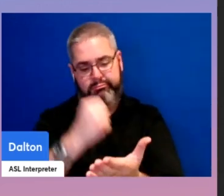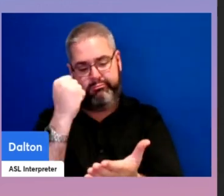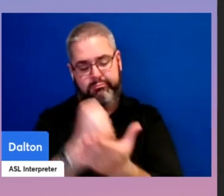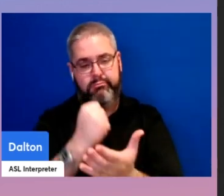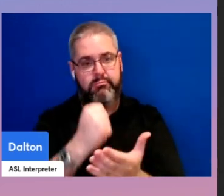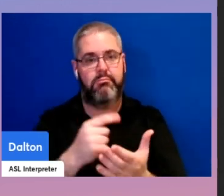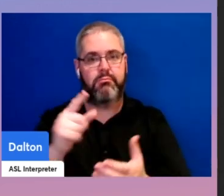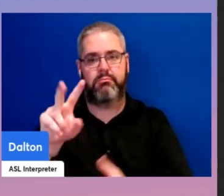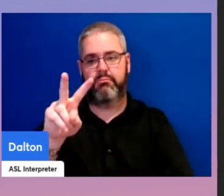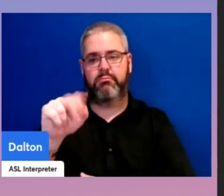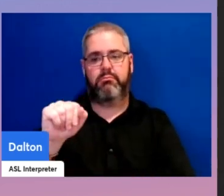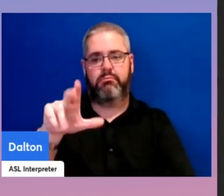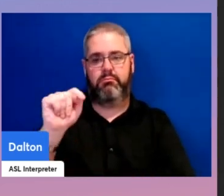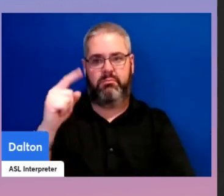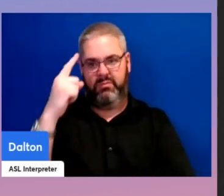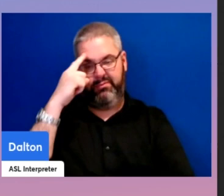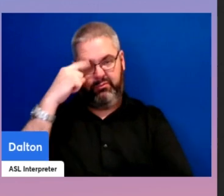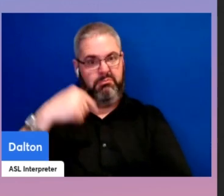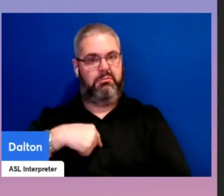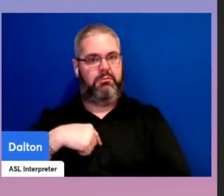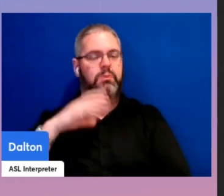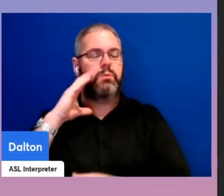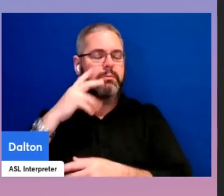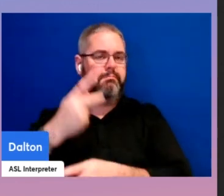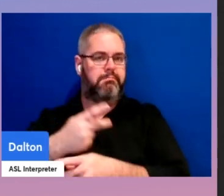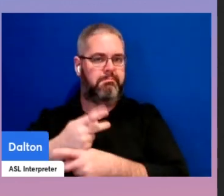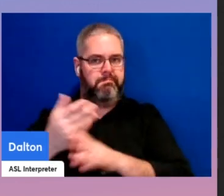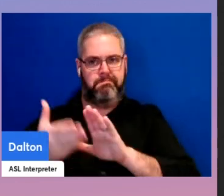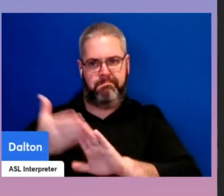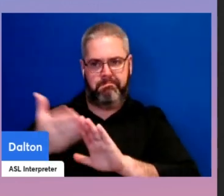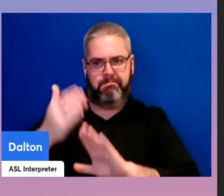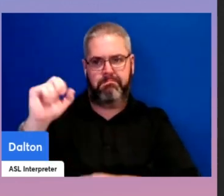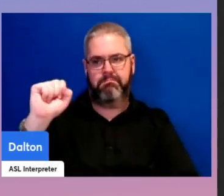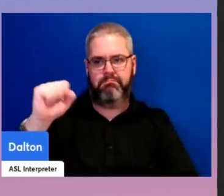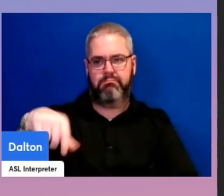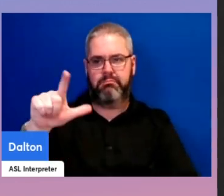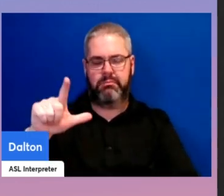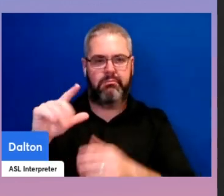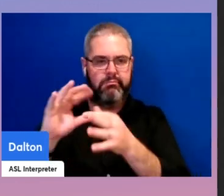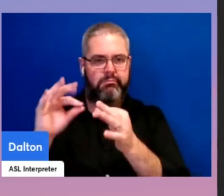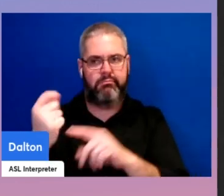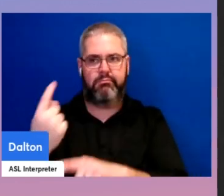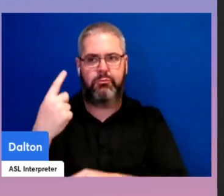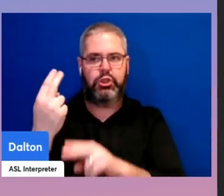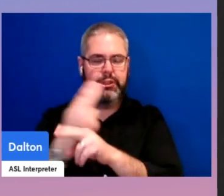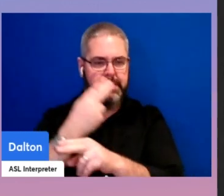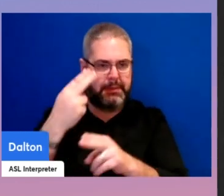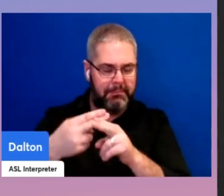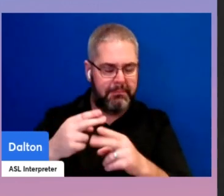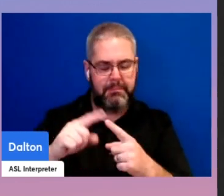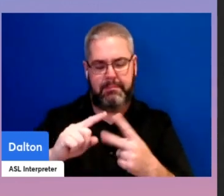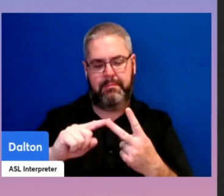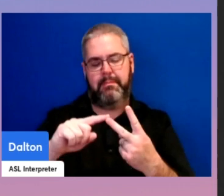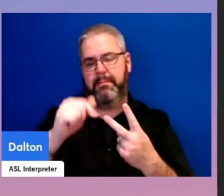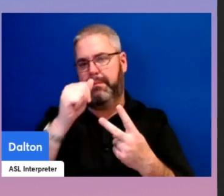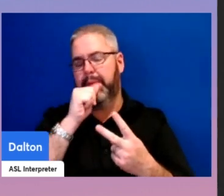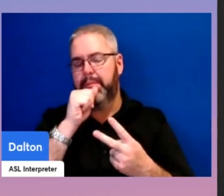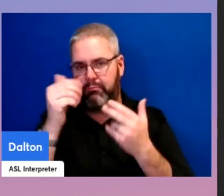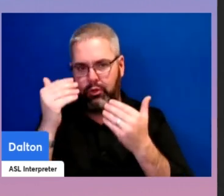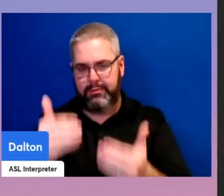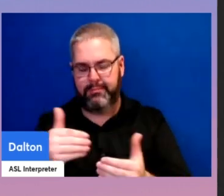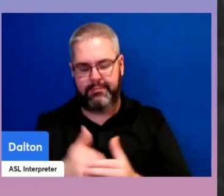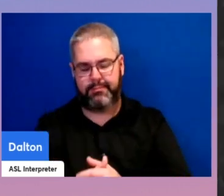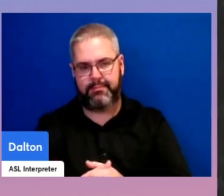act on my behalf to go ahead and run those SQL statements to get back a username and a password. We're now